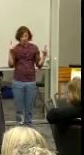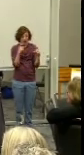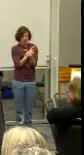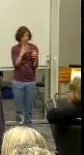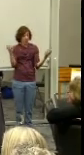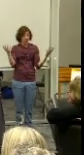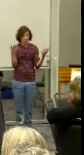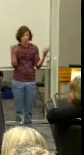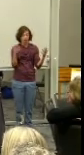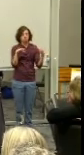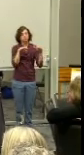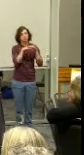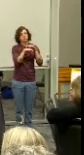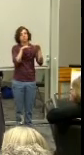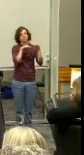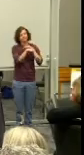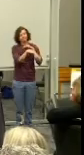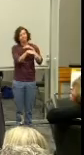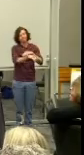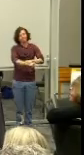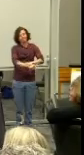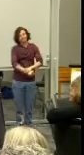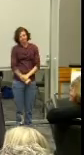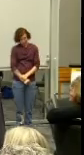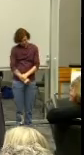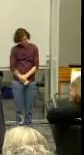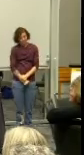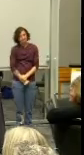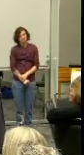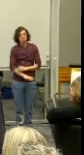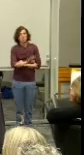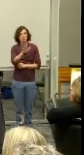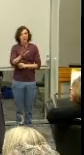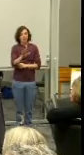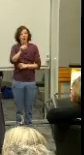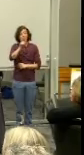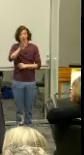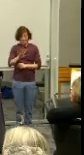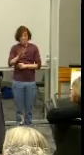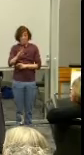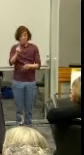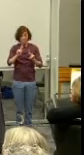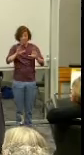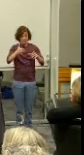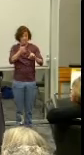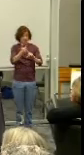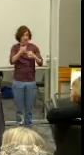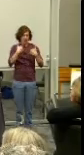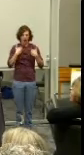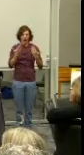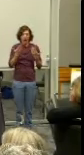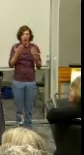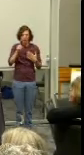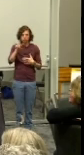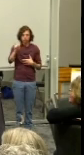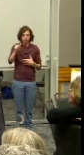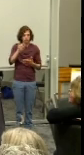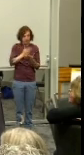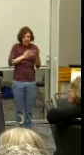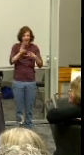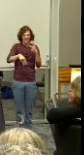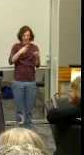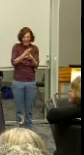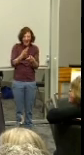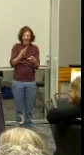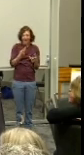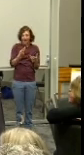is accessibility. So about a quarter of the population has some sort of disability. And that